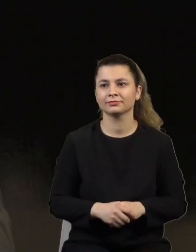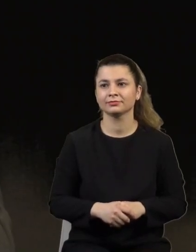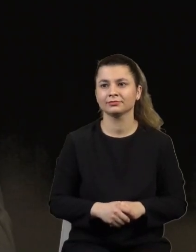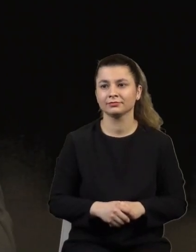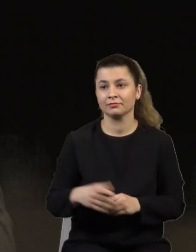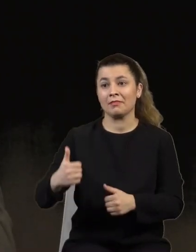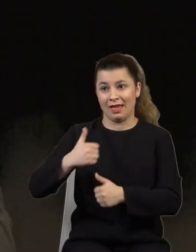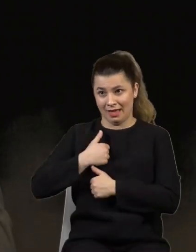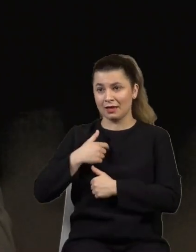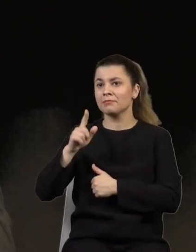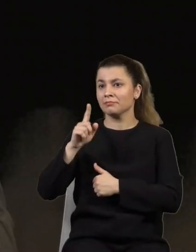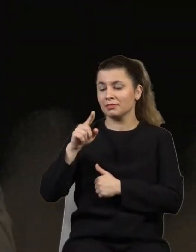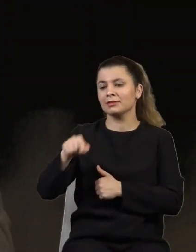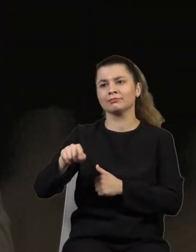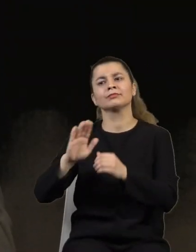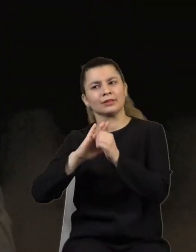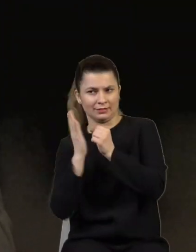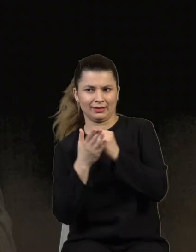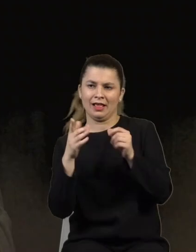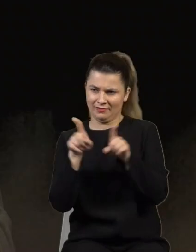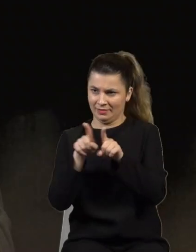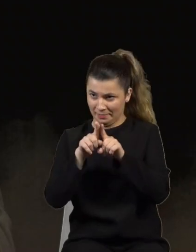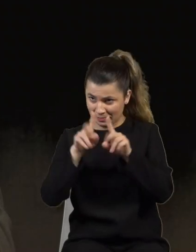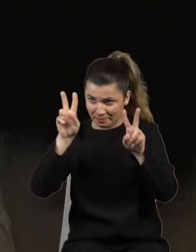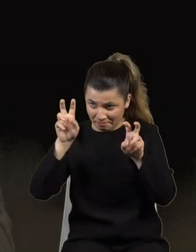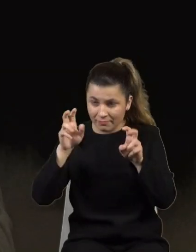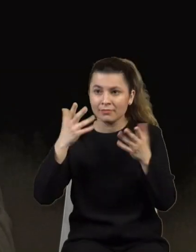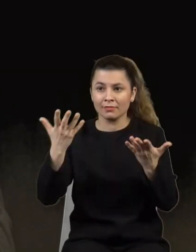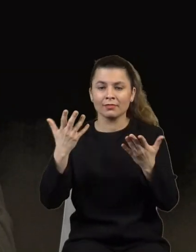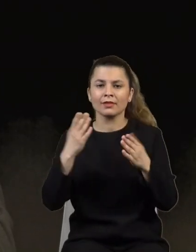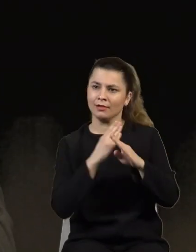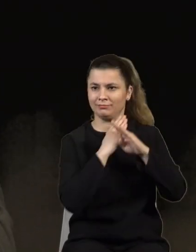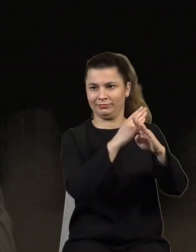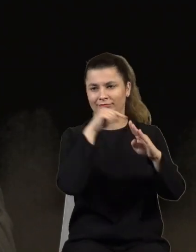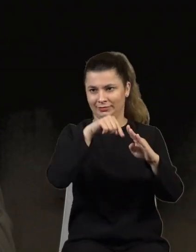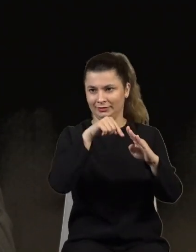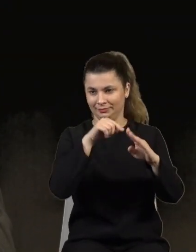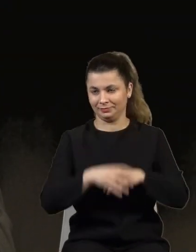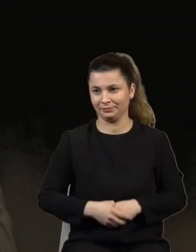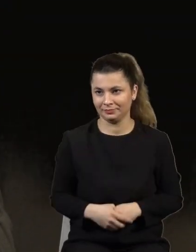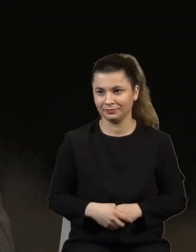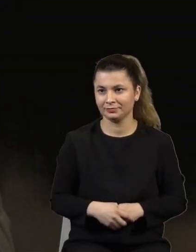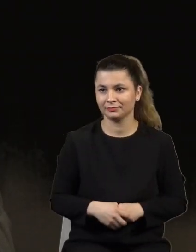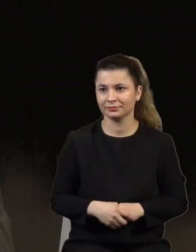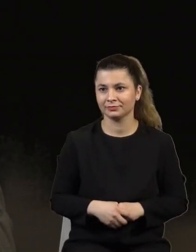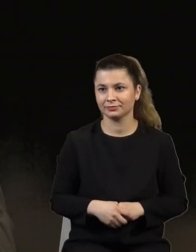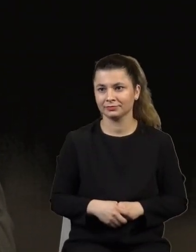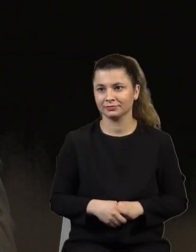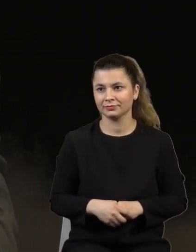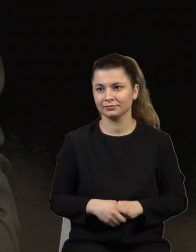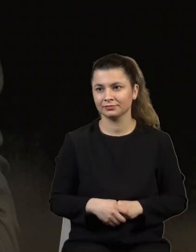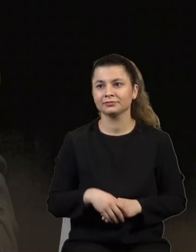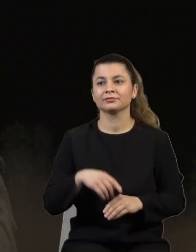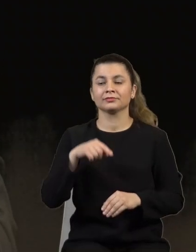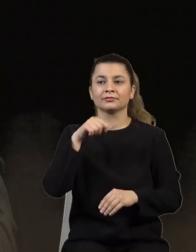be, linked in to the overall integration. So I think that many of these things can be done. There are